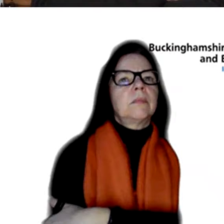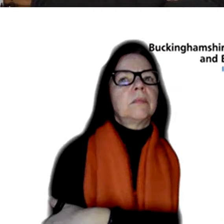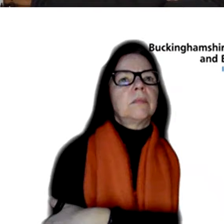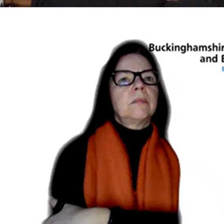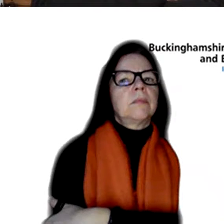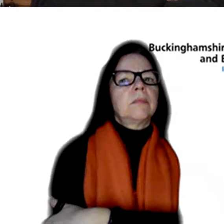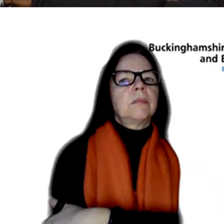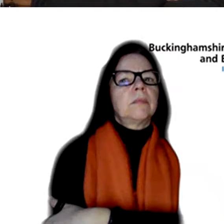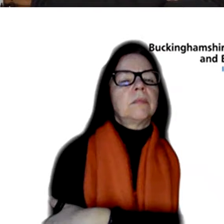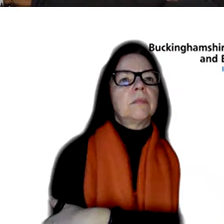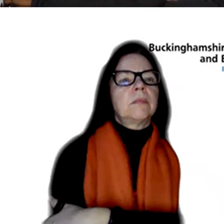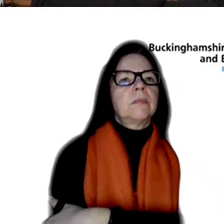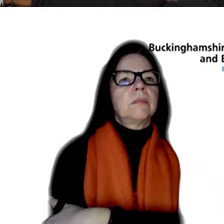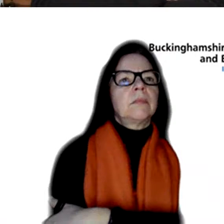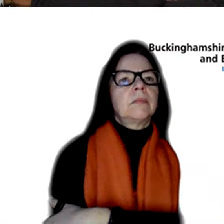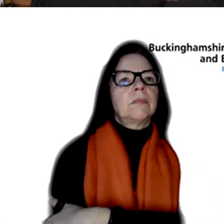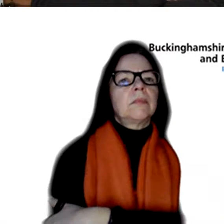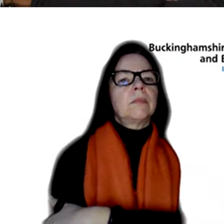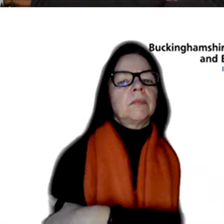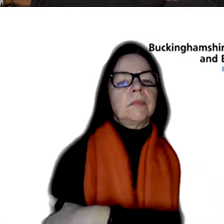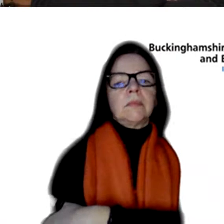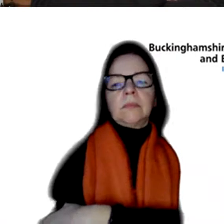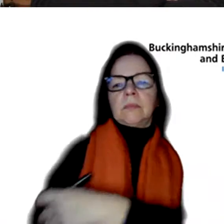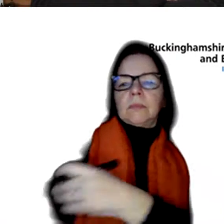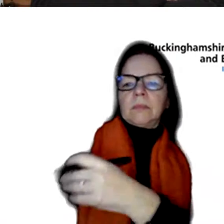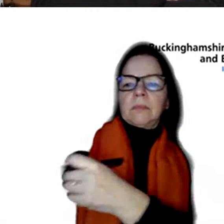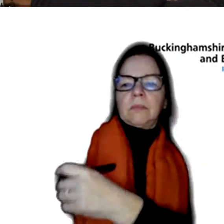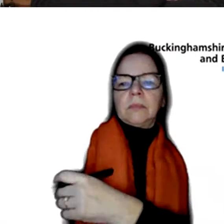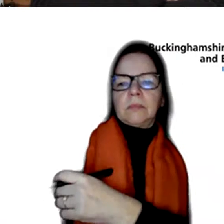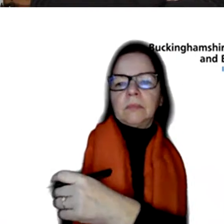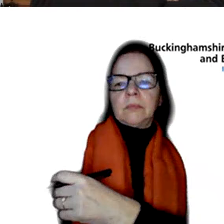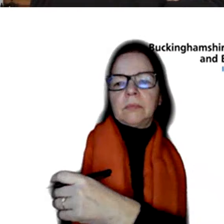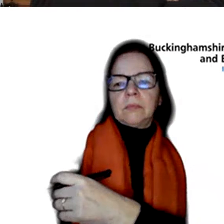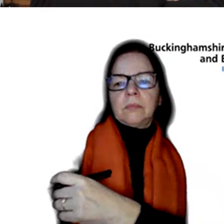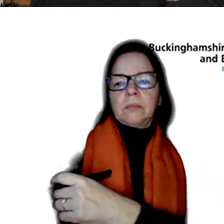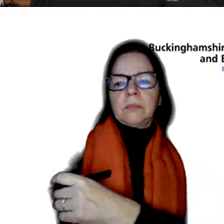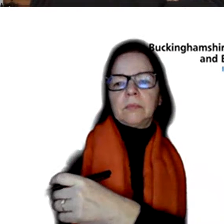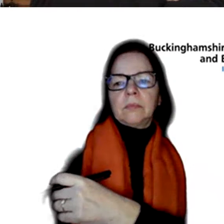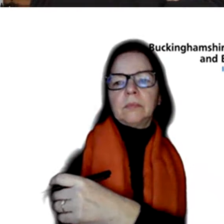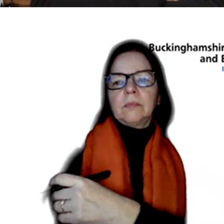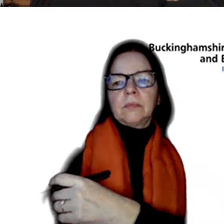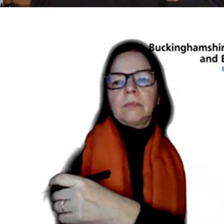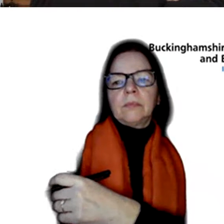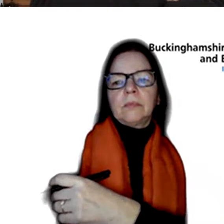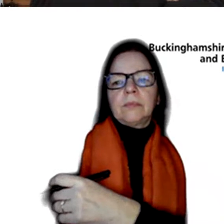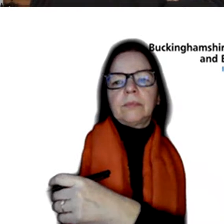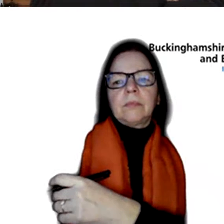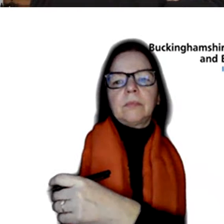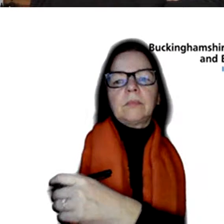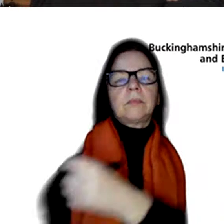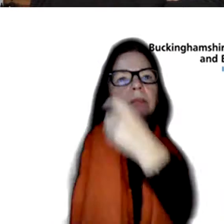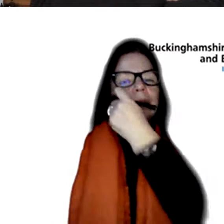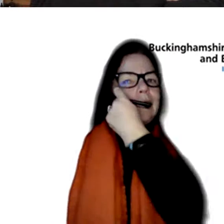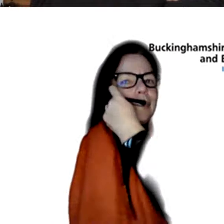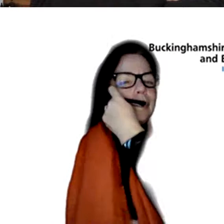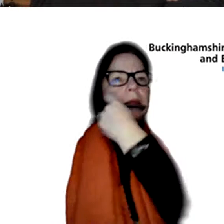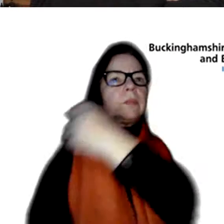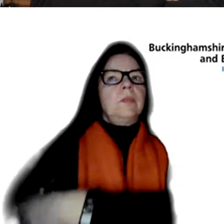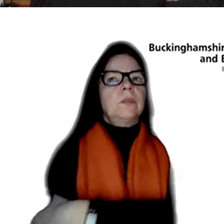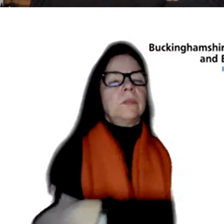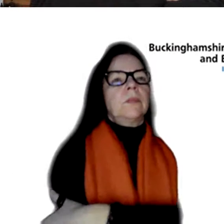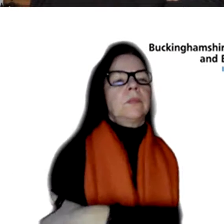through and they'll flick through from page to page, and it'll give them sort of like inline guidance. Now, what we also